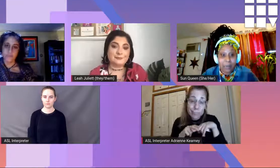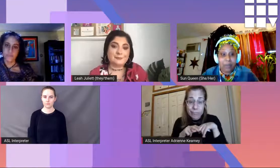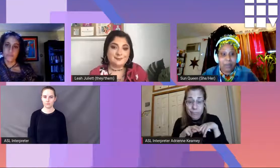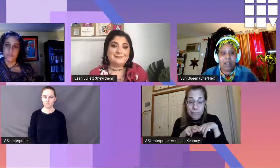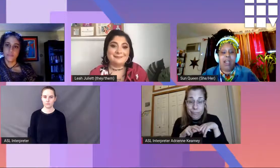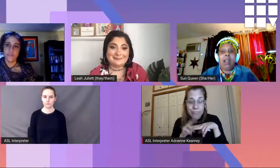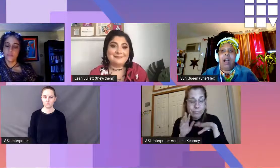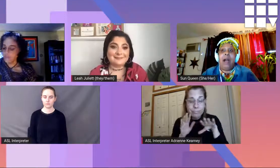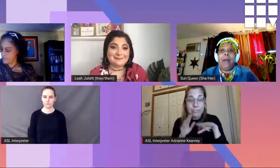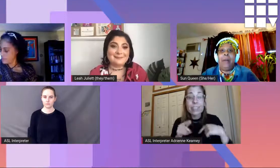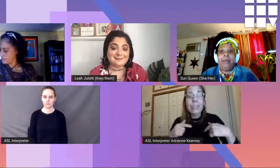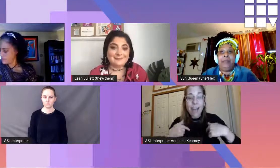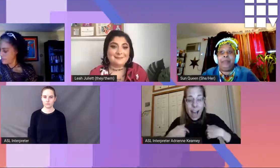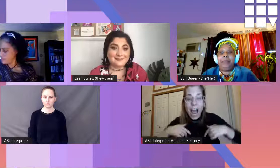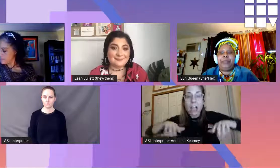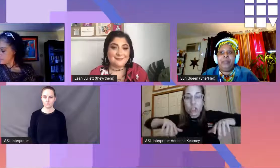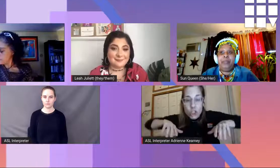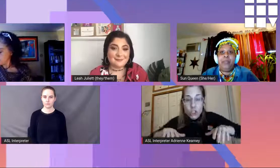a table.